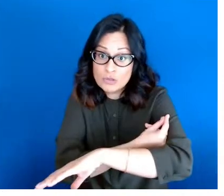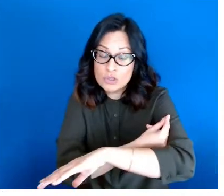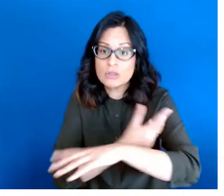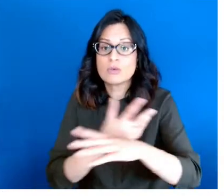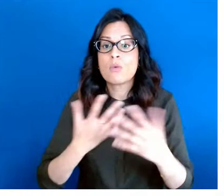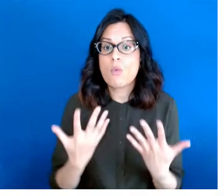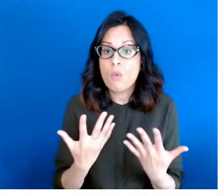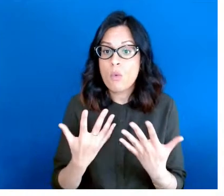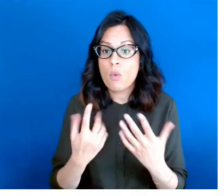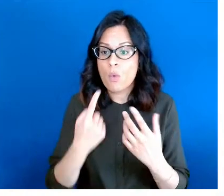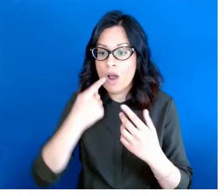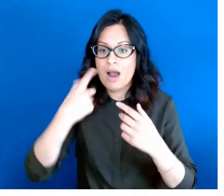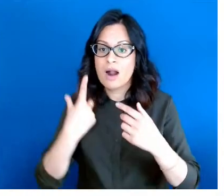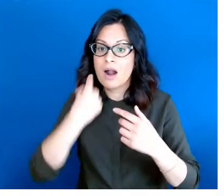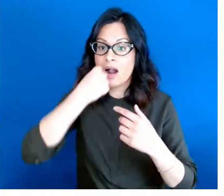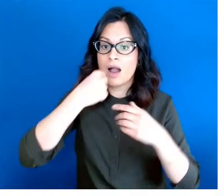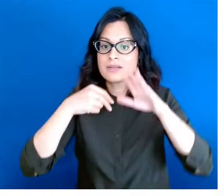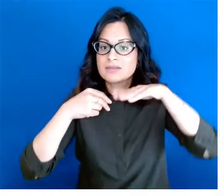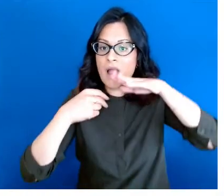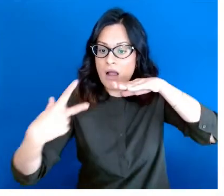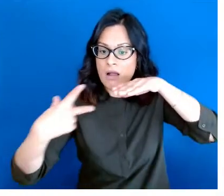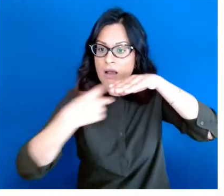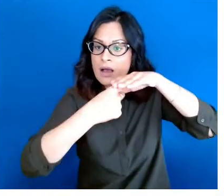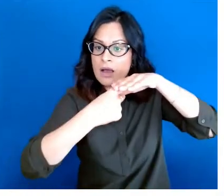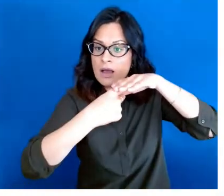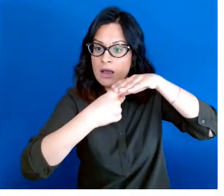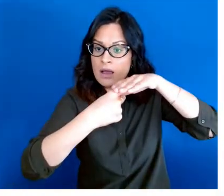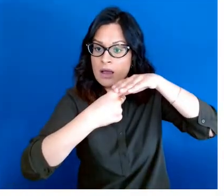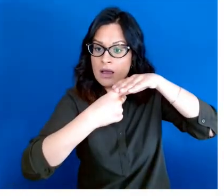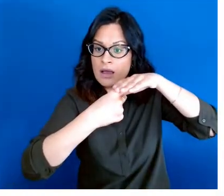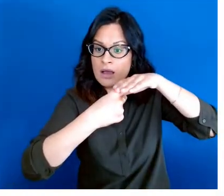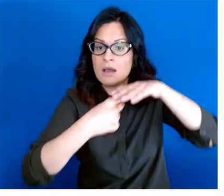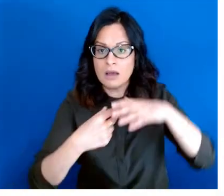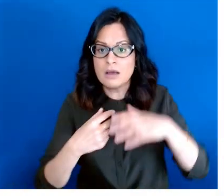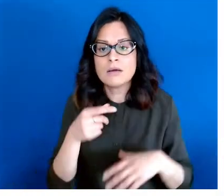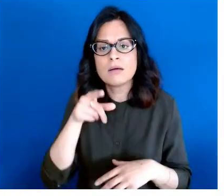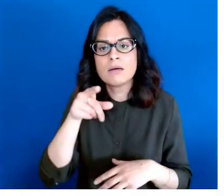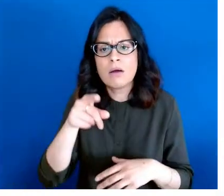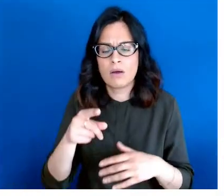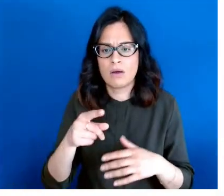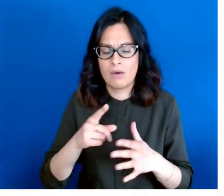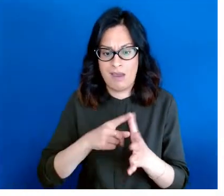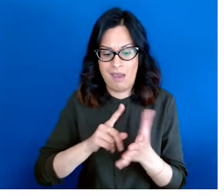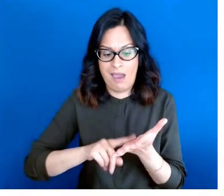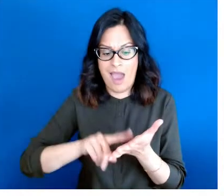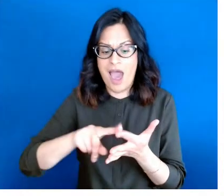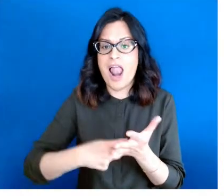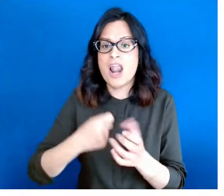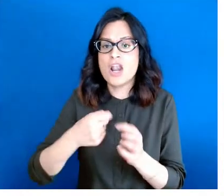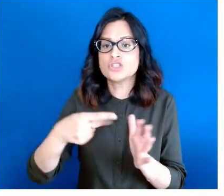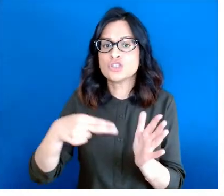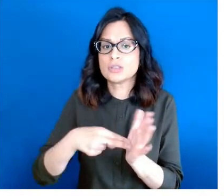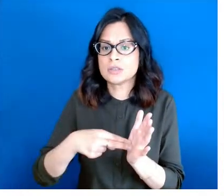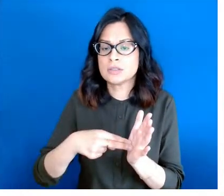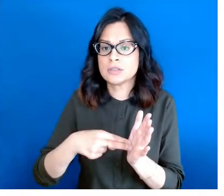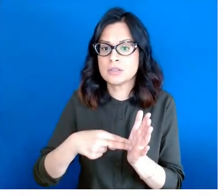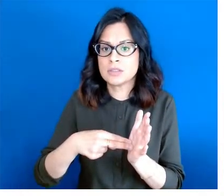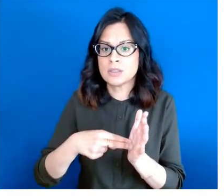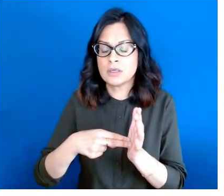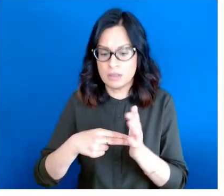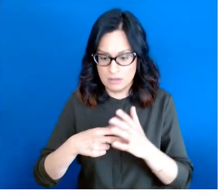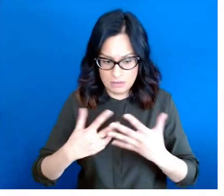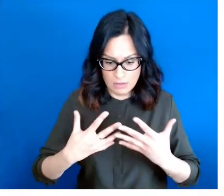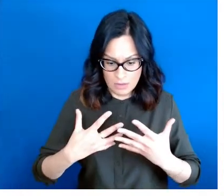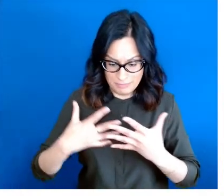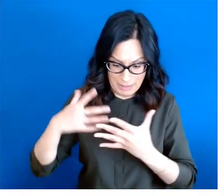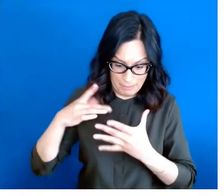tongue. And if you do that, the allergen is presented to the adaptive part of the immune